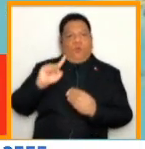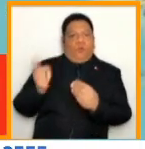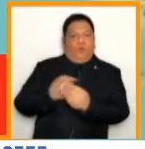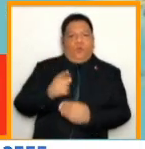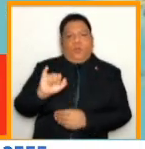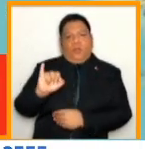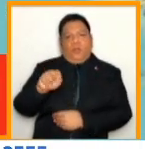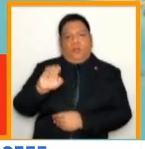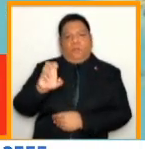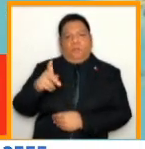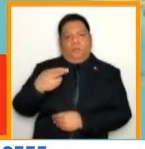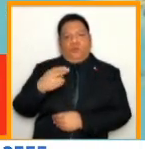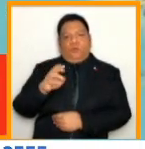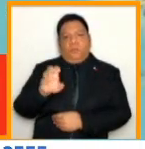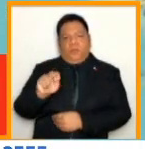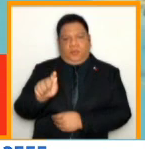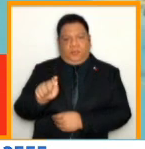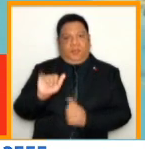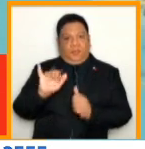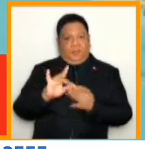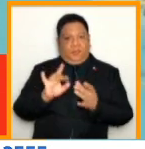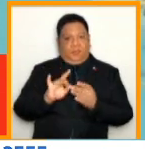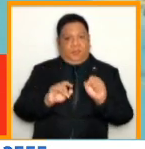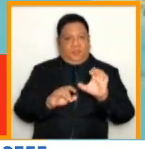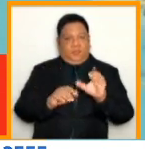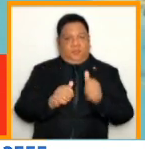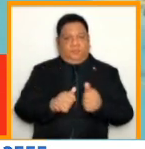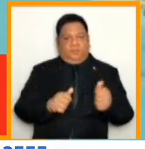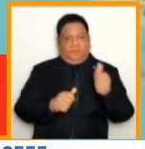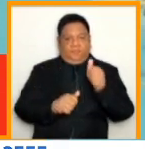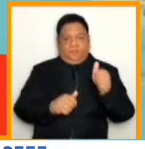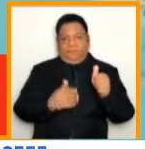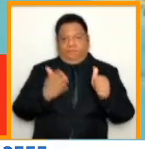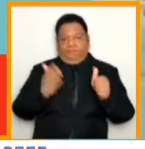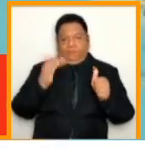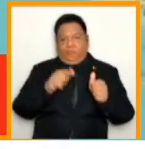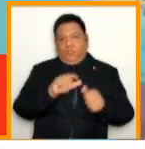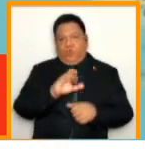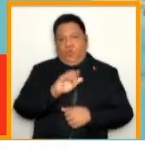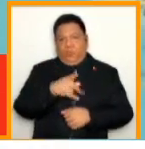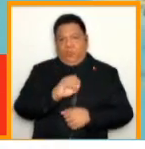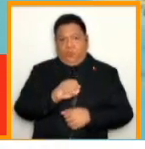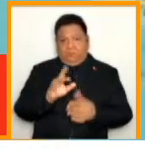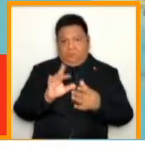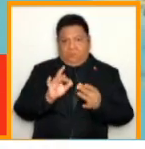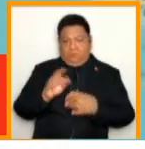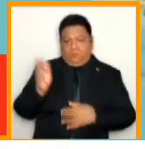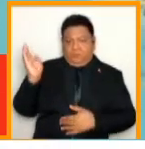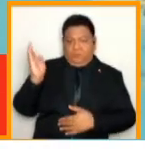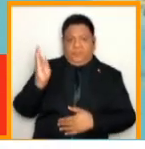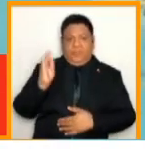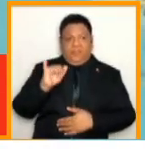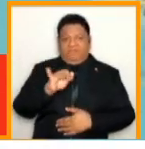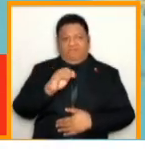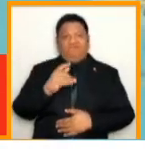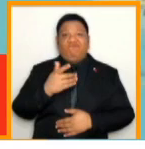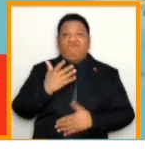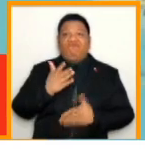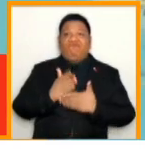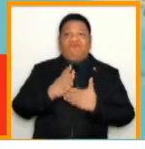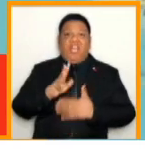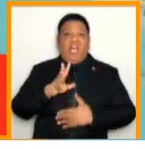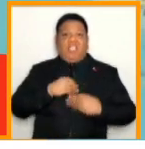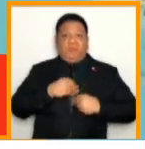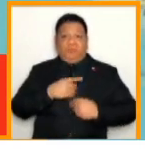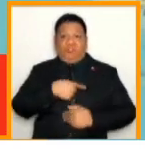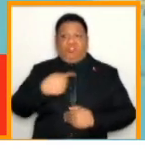President said, China, the Chinese can fish in the EEZ. That's a violation of the Constitution. The penalty